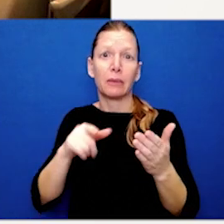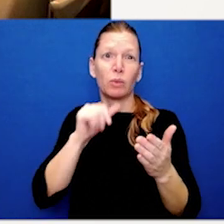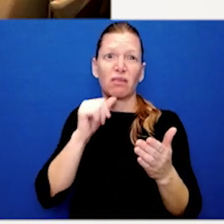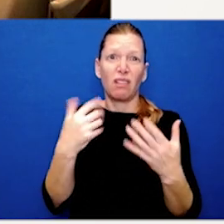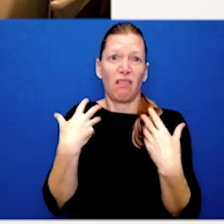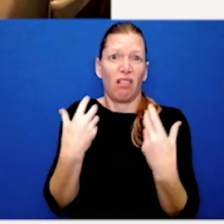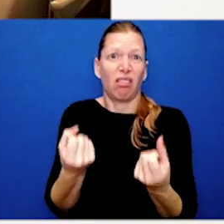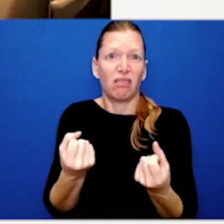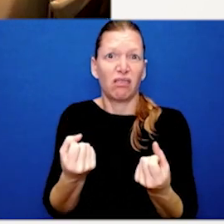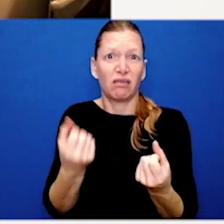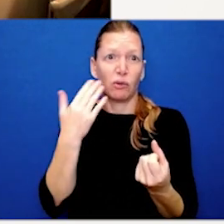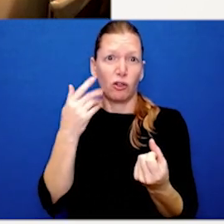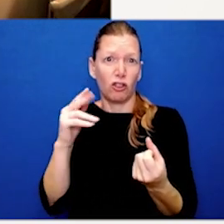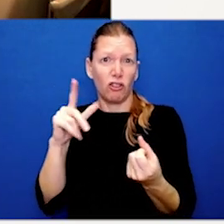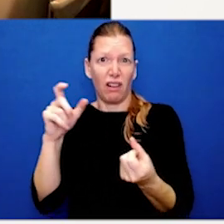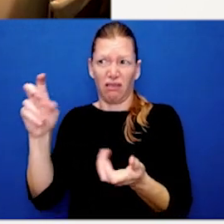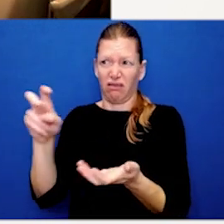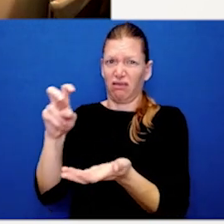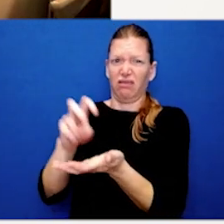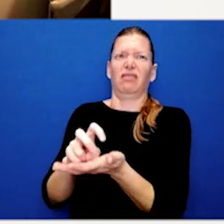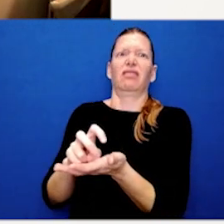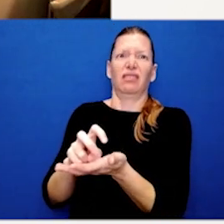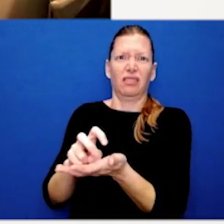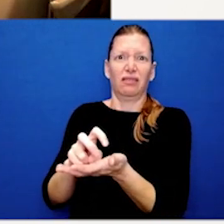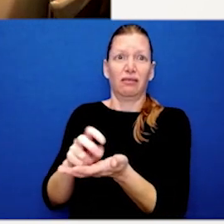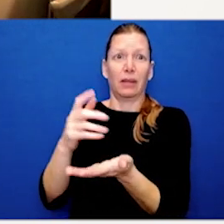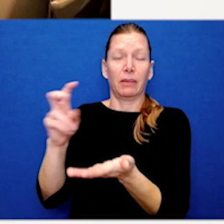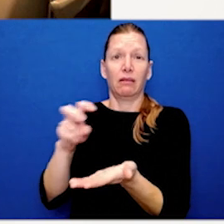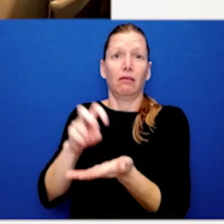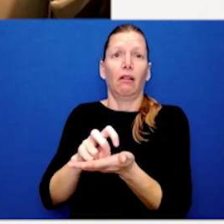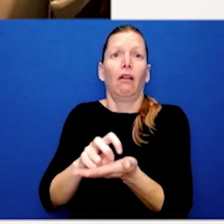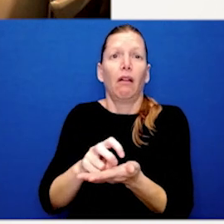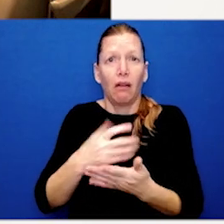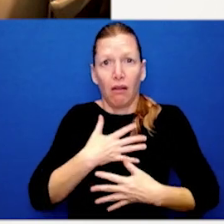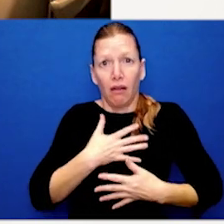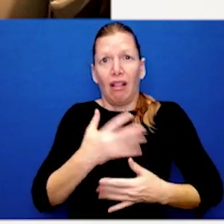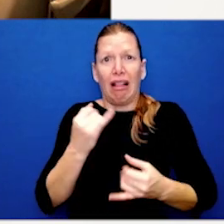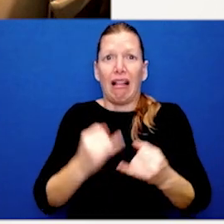Perhaps he wasn't well, right? A grackle landing on your hand. I mean, he could be a grackle on